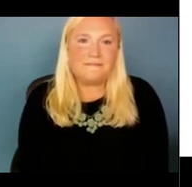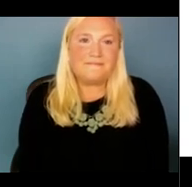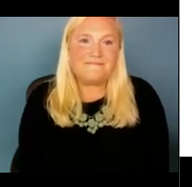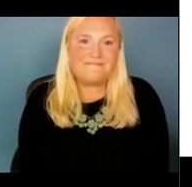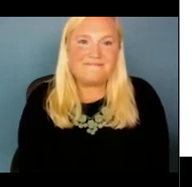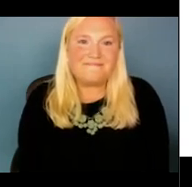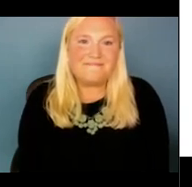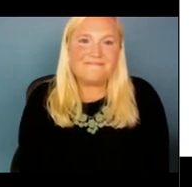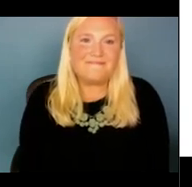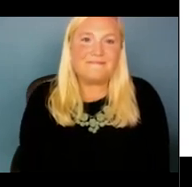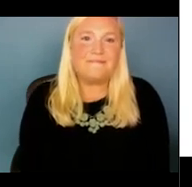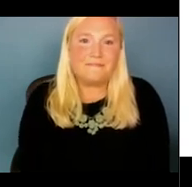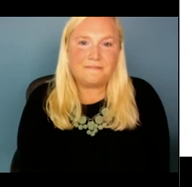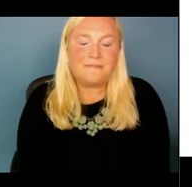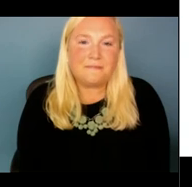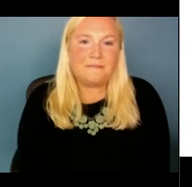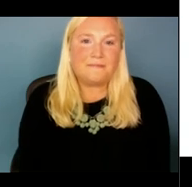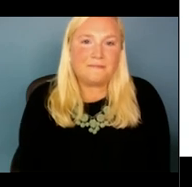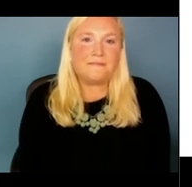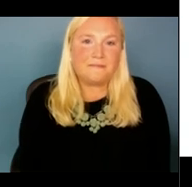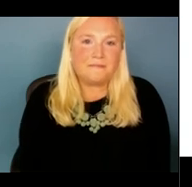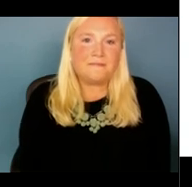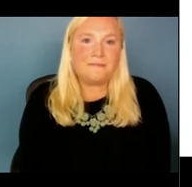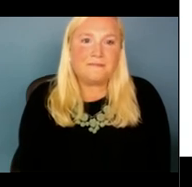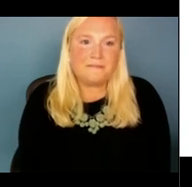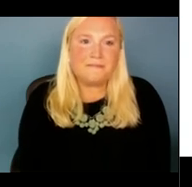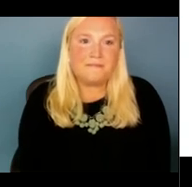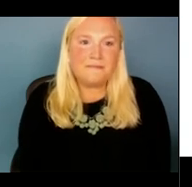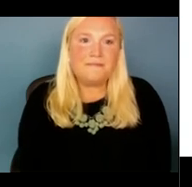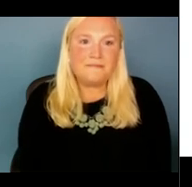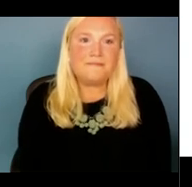talk about it. That can make a huge difference.